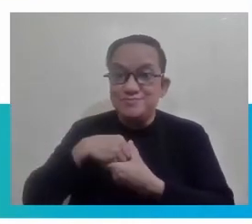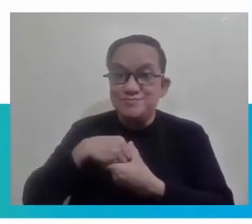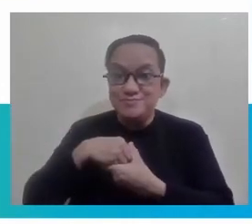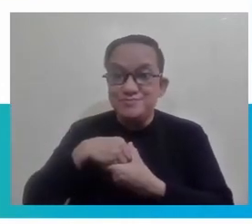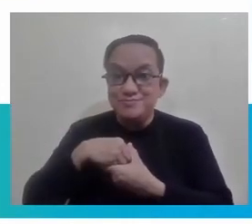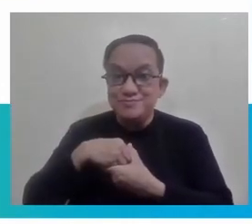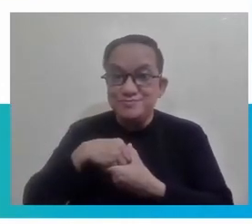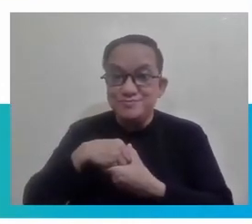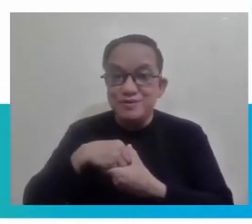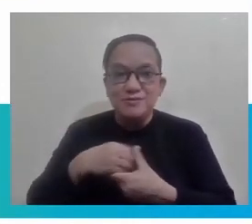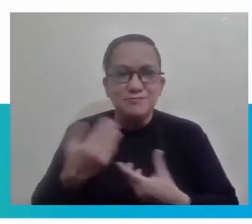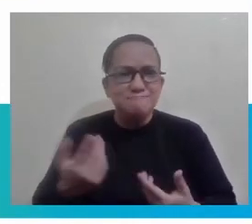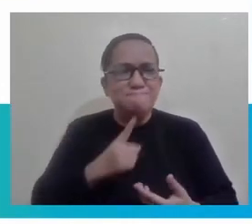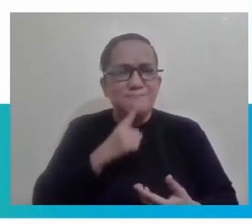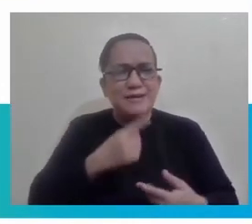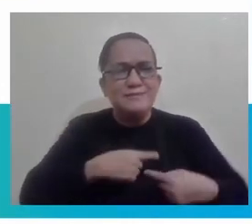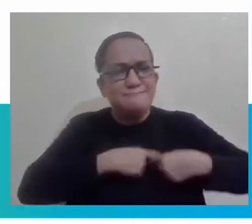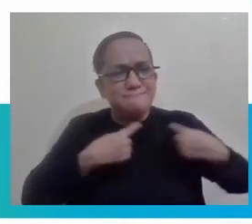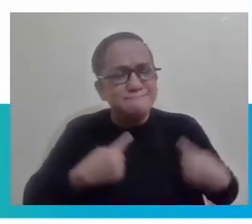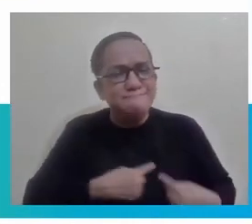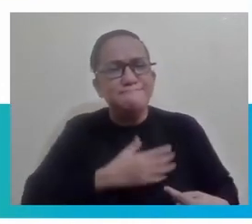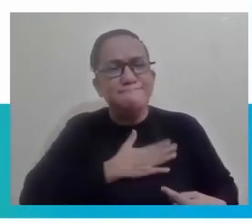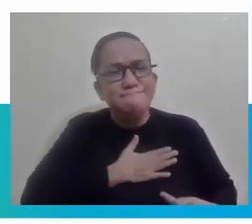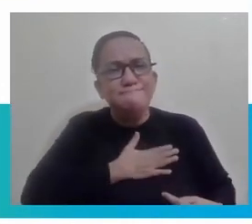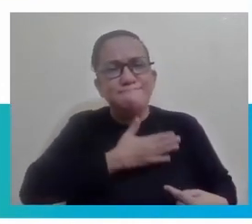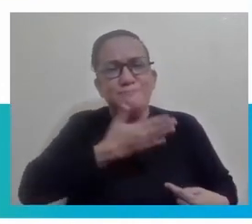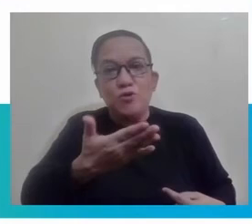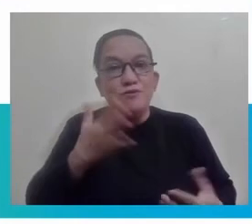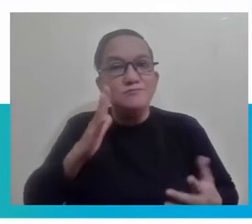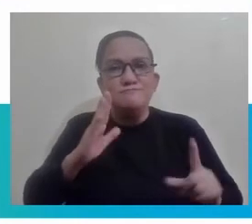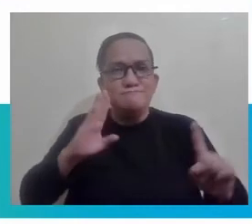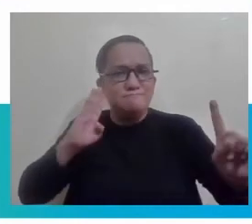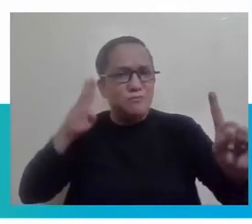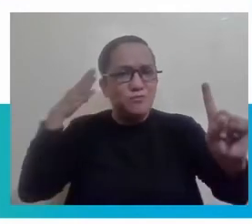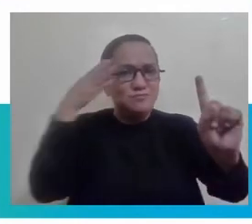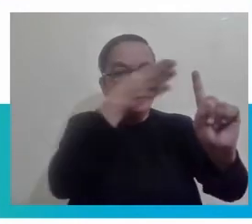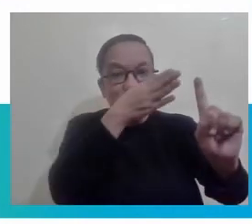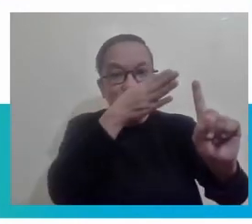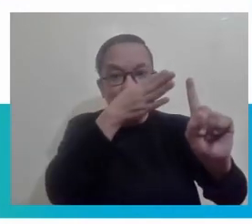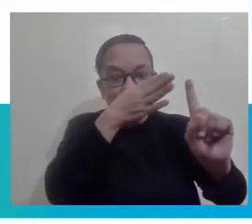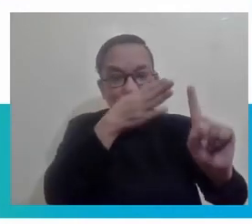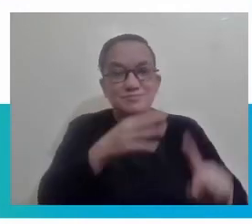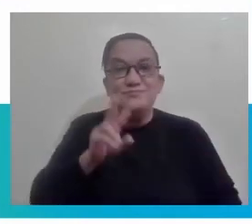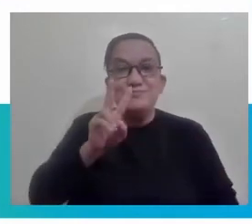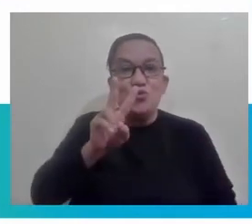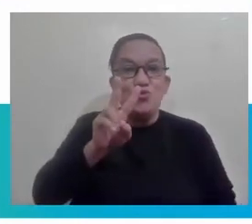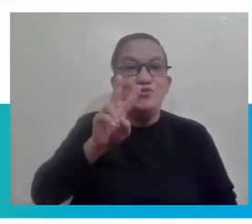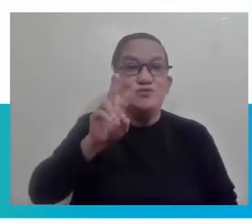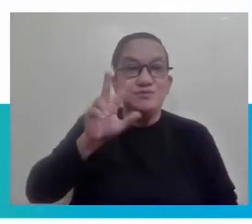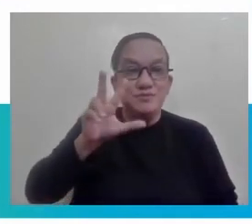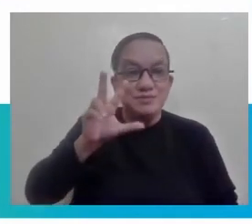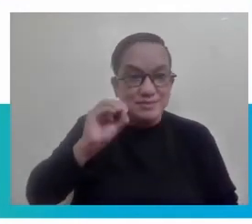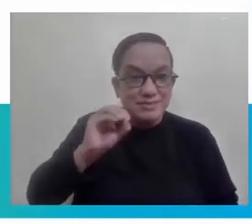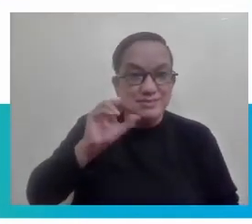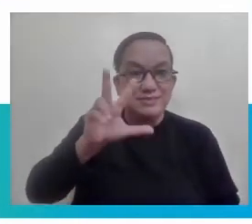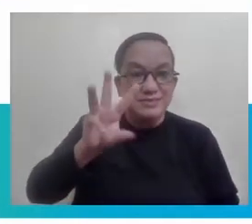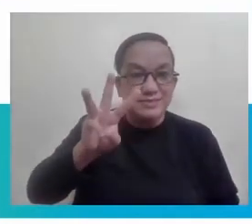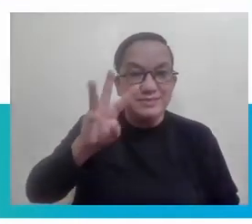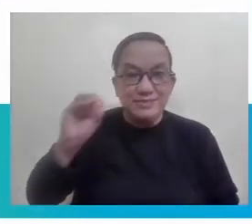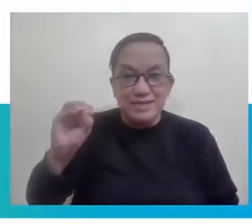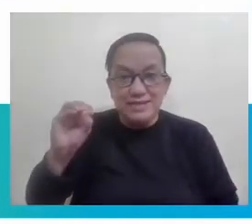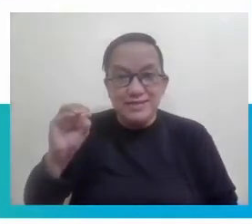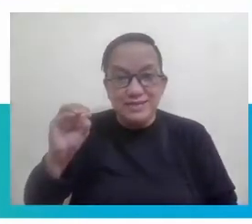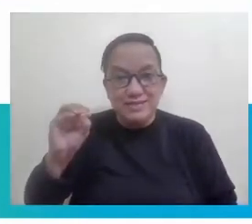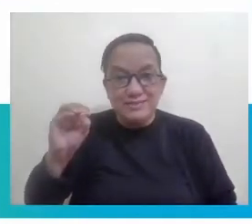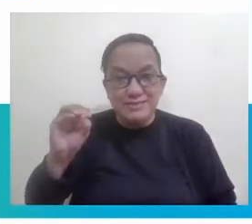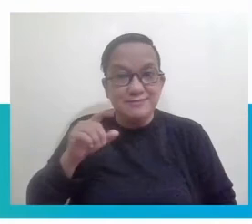Our strategy 2030 that was set in 2019. So I think that was